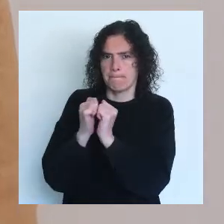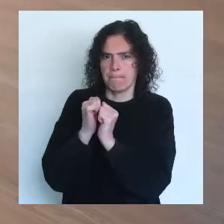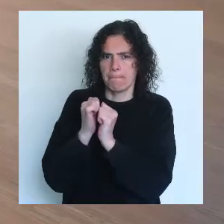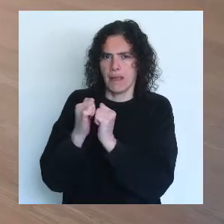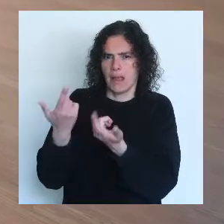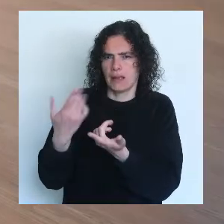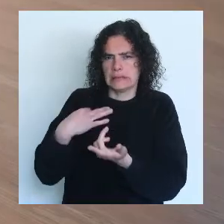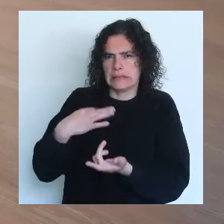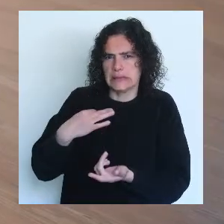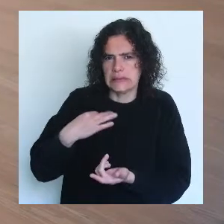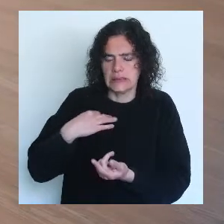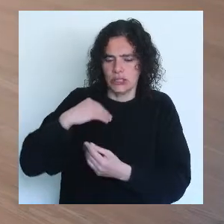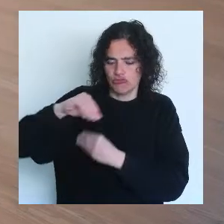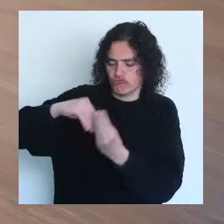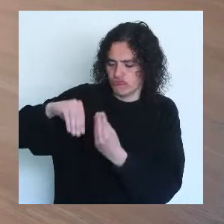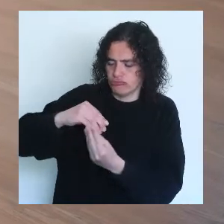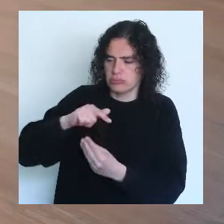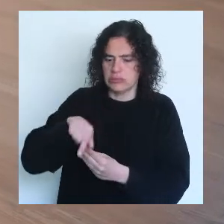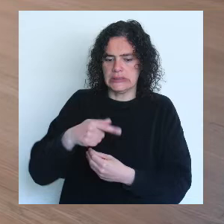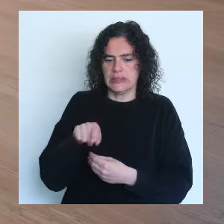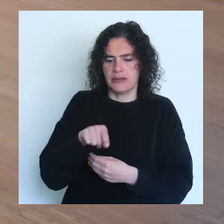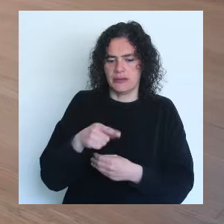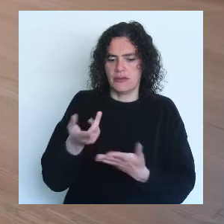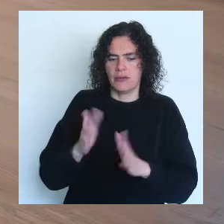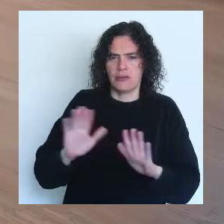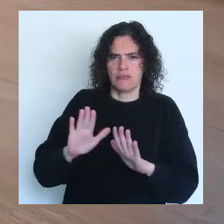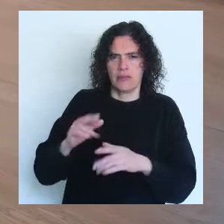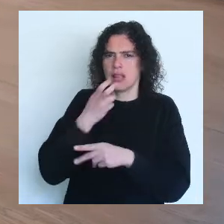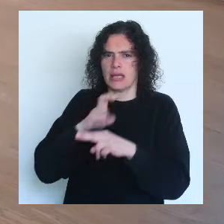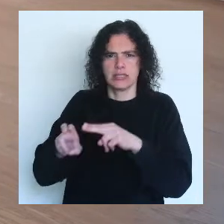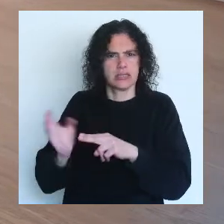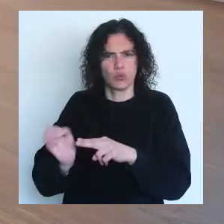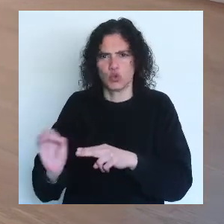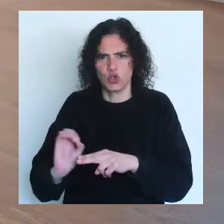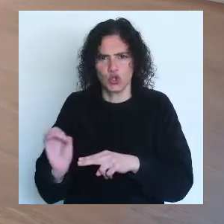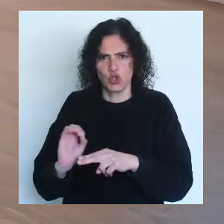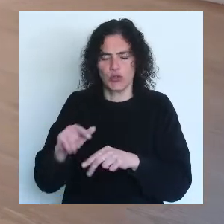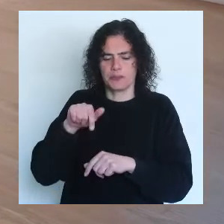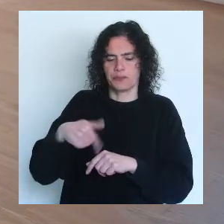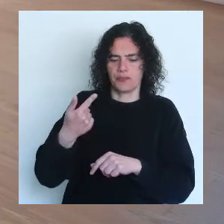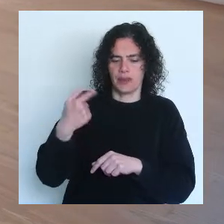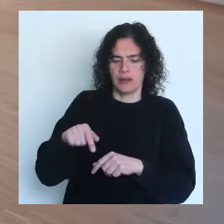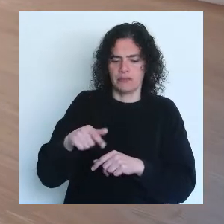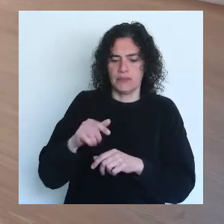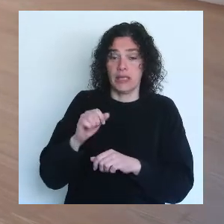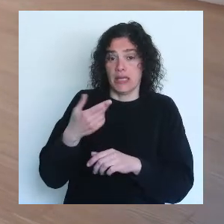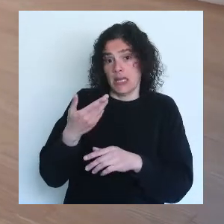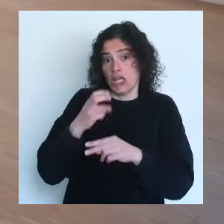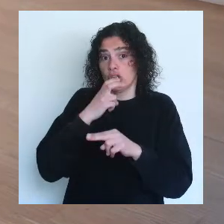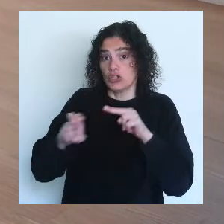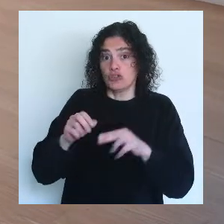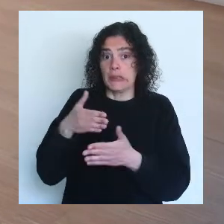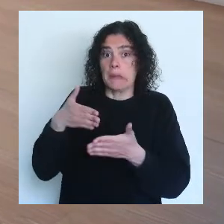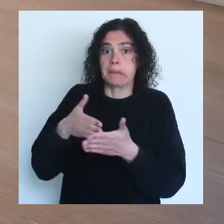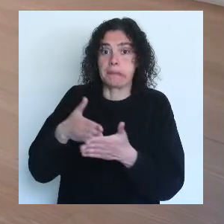of paper, fabric, which is the one that does not contain the energy, that actually